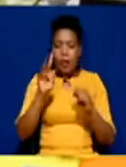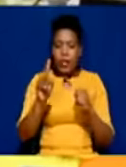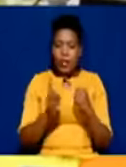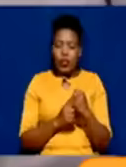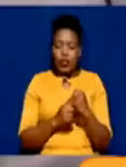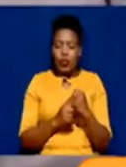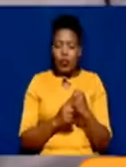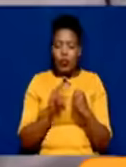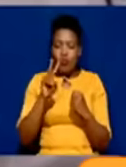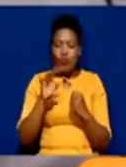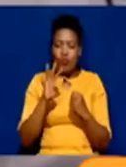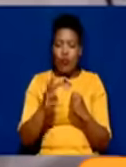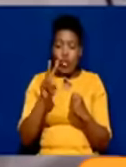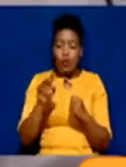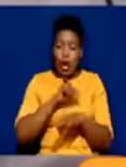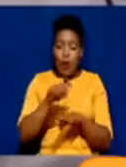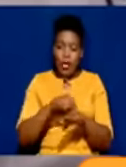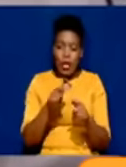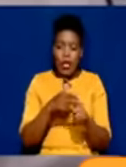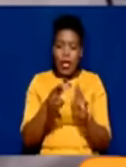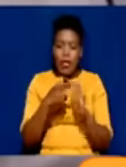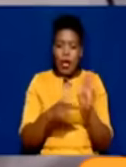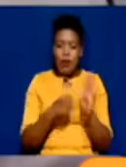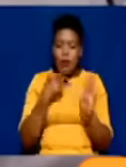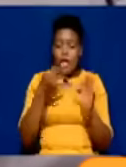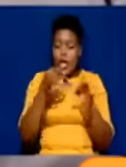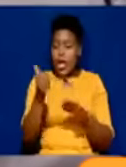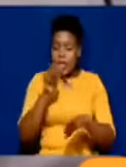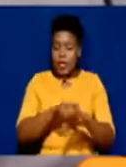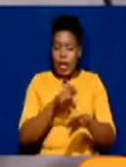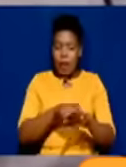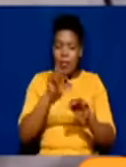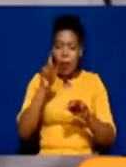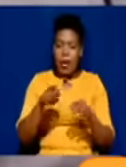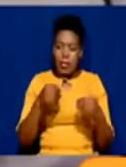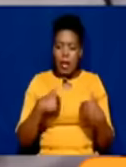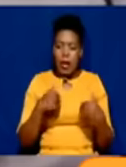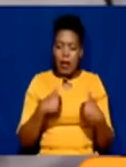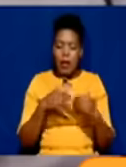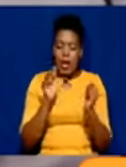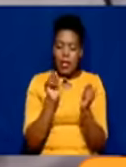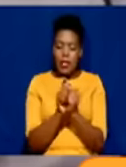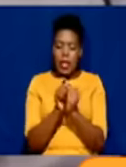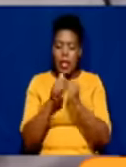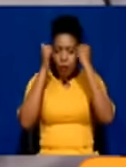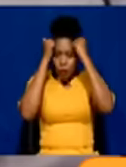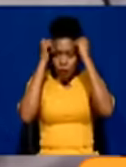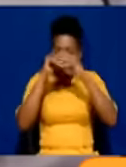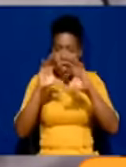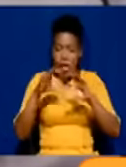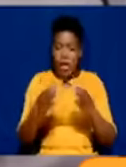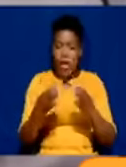5-minute break. The rules dictate that at any given time, there should be at least 10 students in the